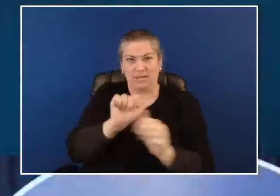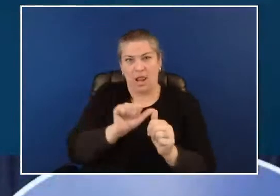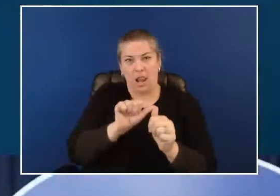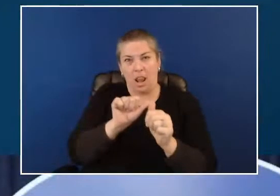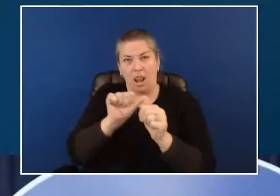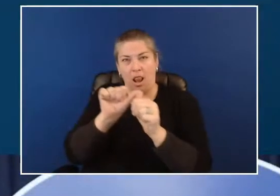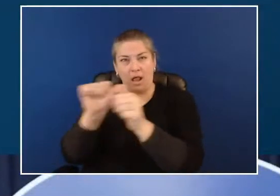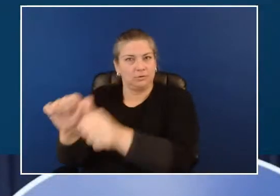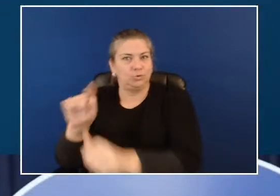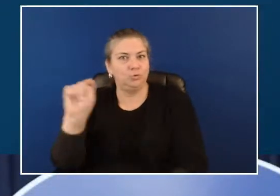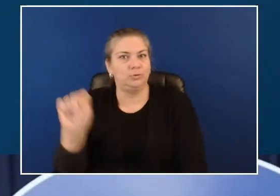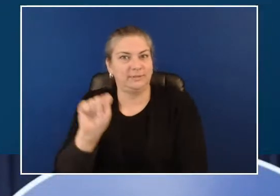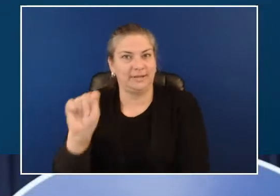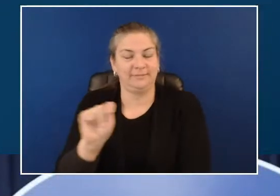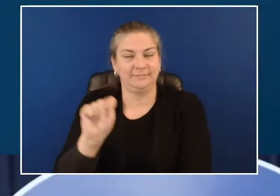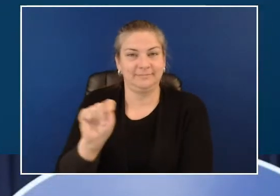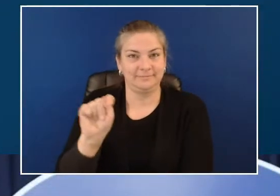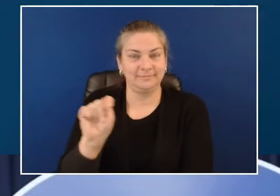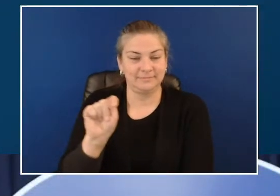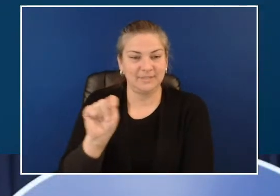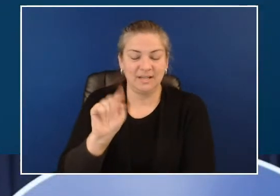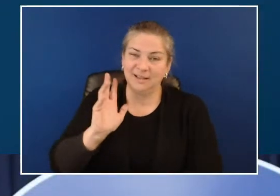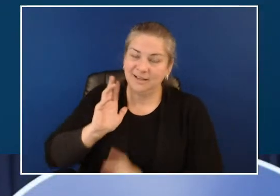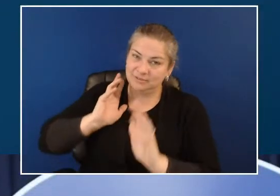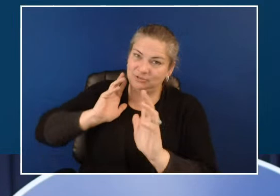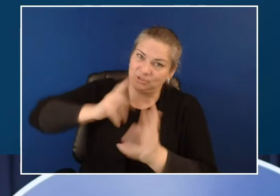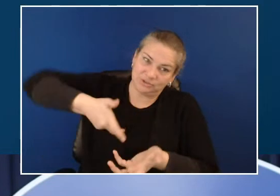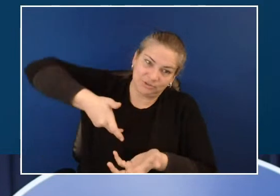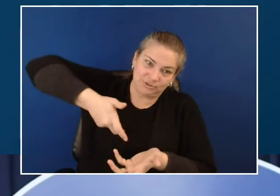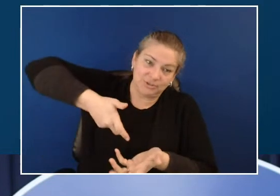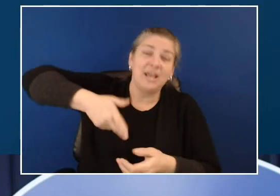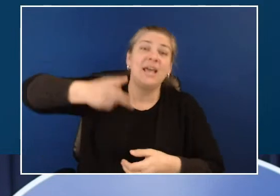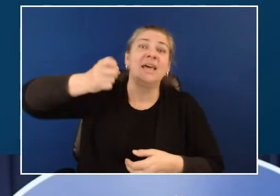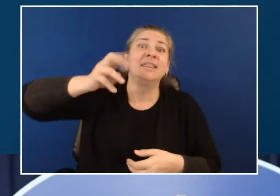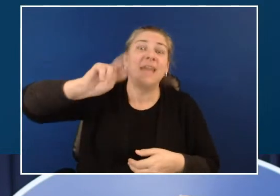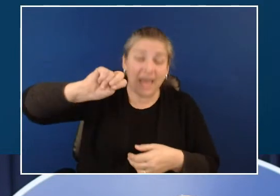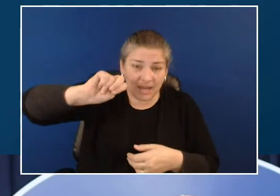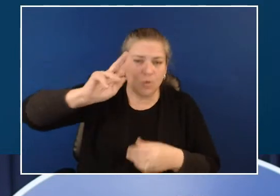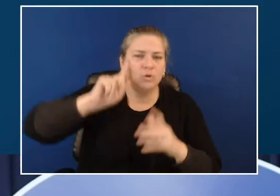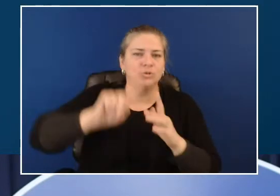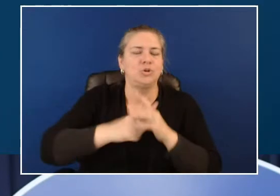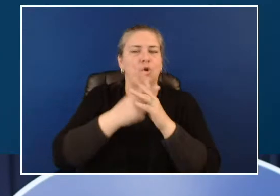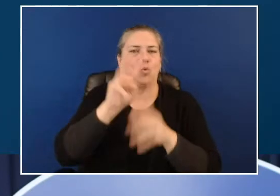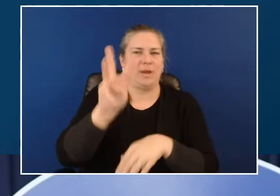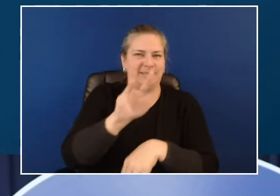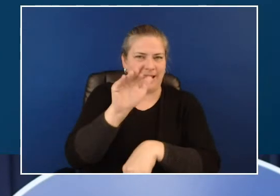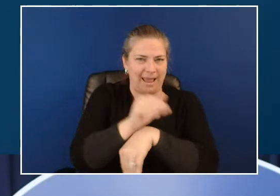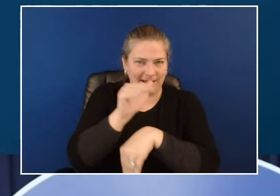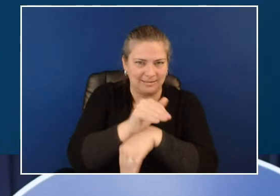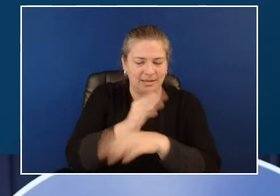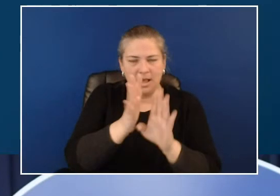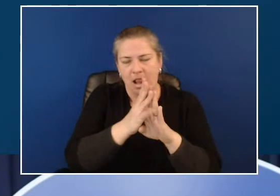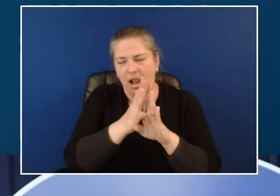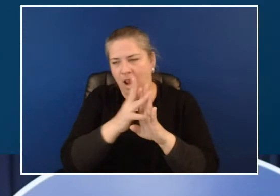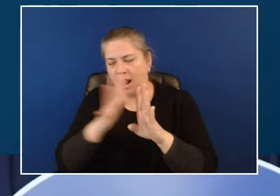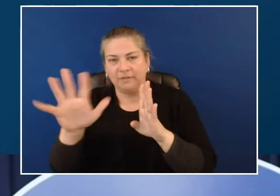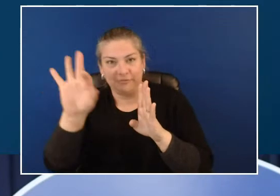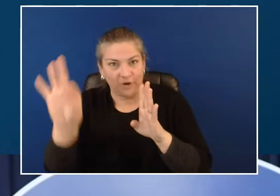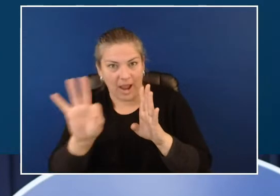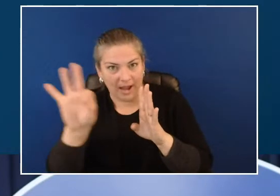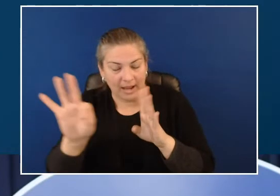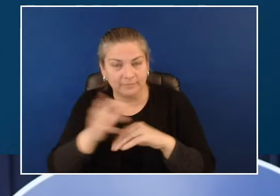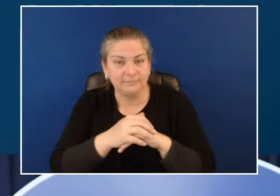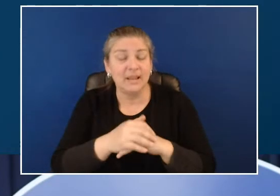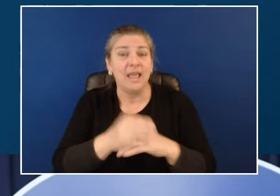Tuesday. Then it's expected to again start Wednesday night and continue through Friday. Heaviest rainfall is